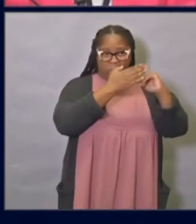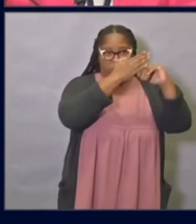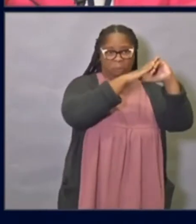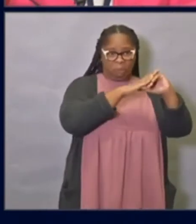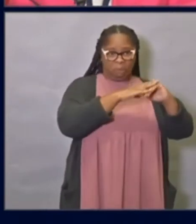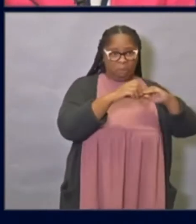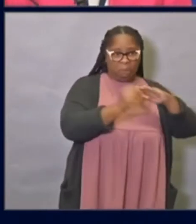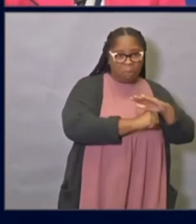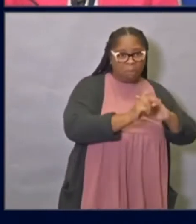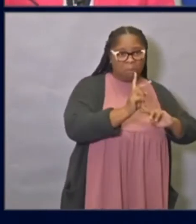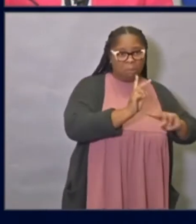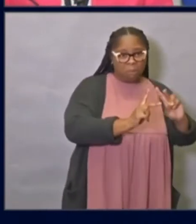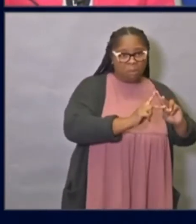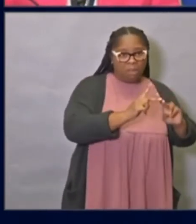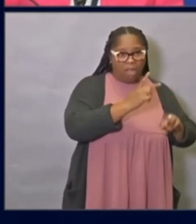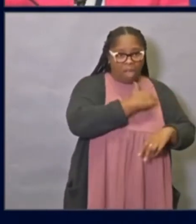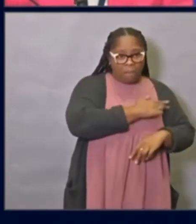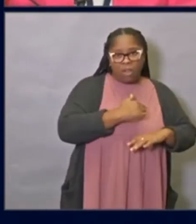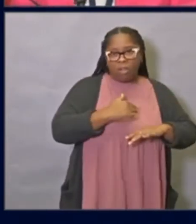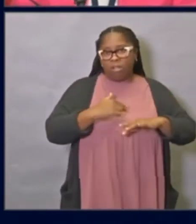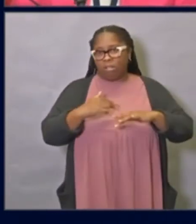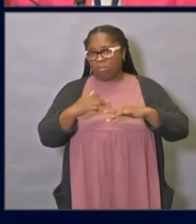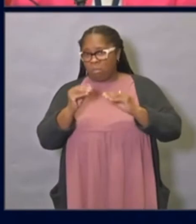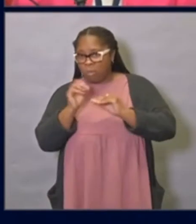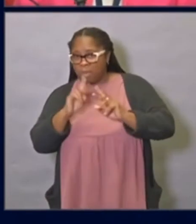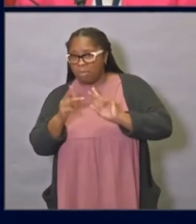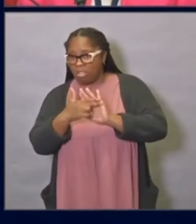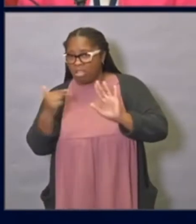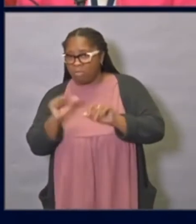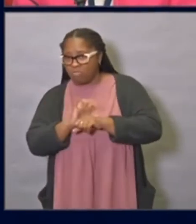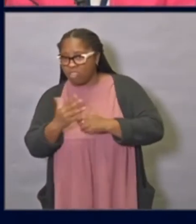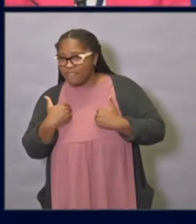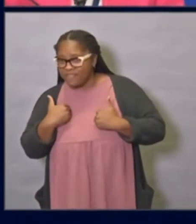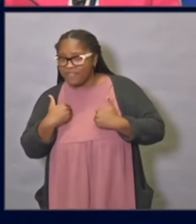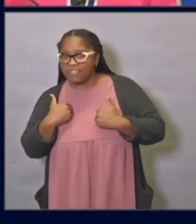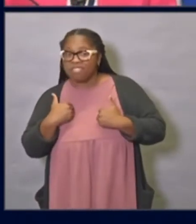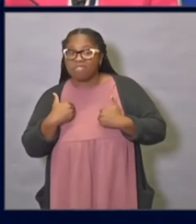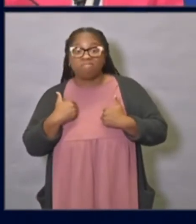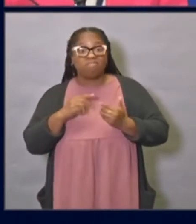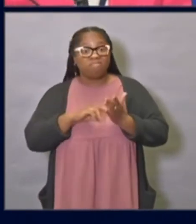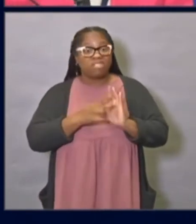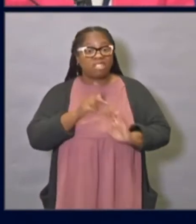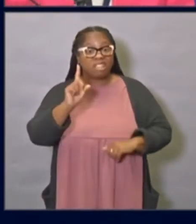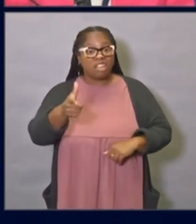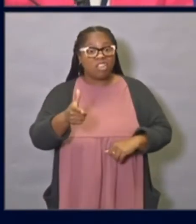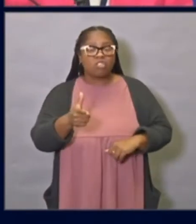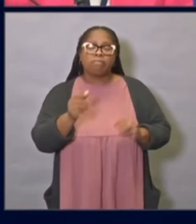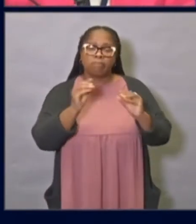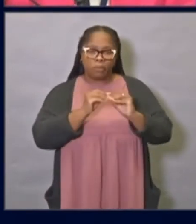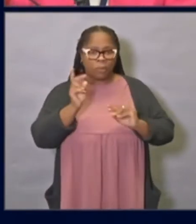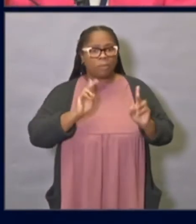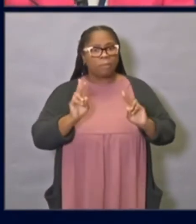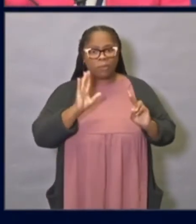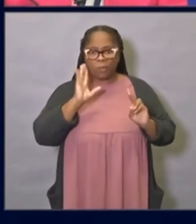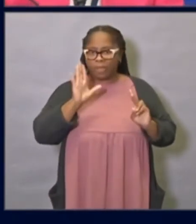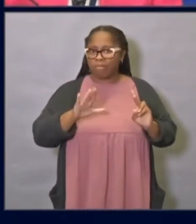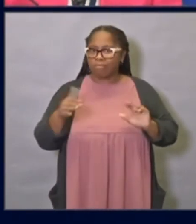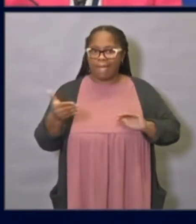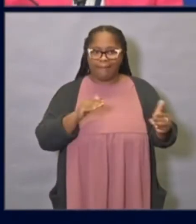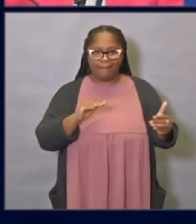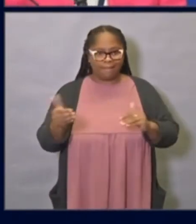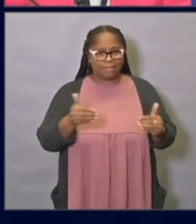hospitalizations, it is also likely that we will tragically see increases in people passing away from